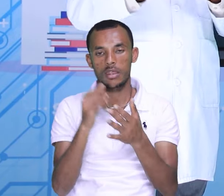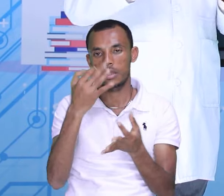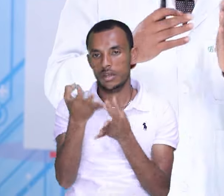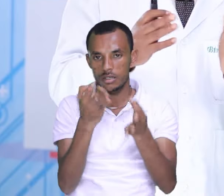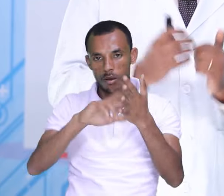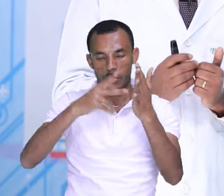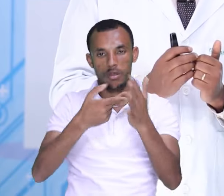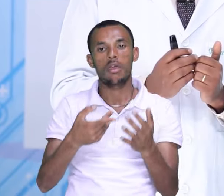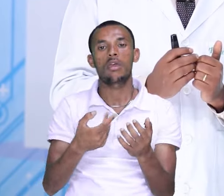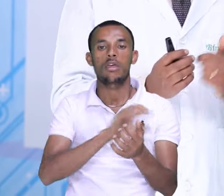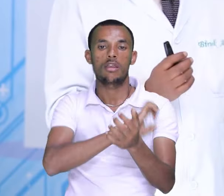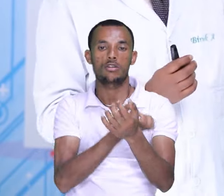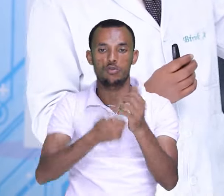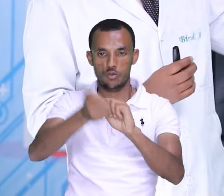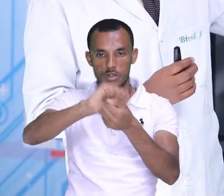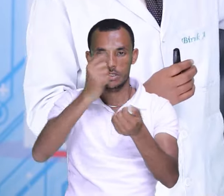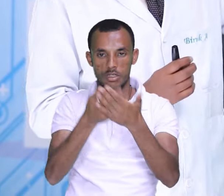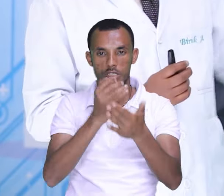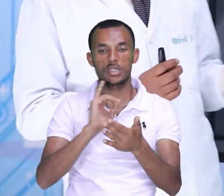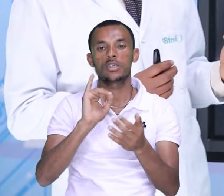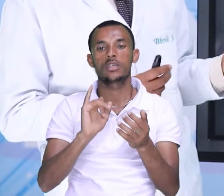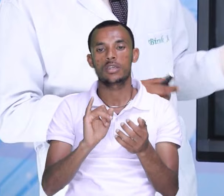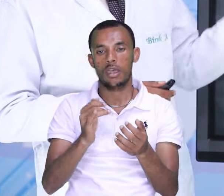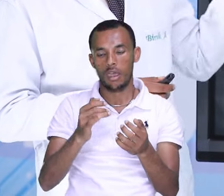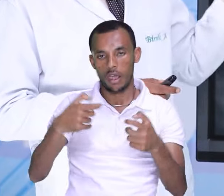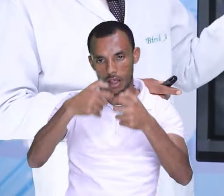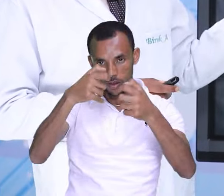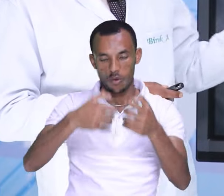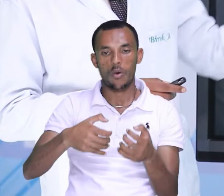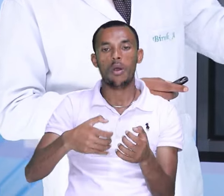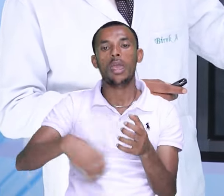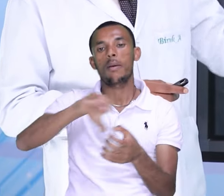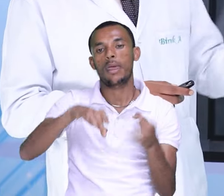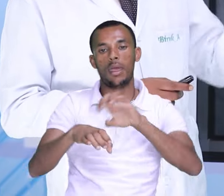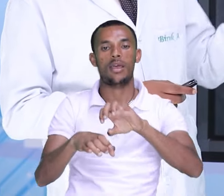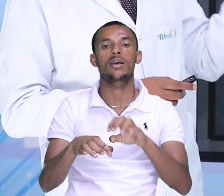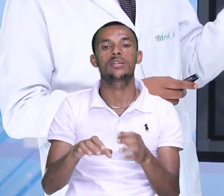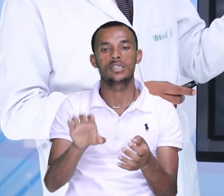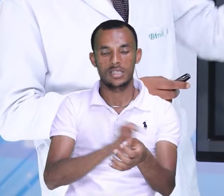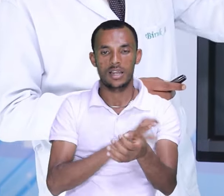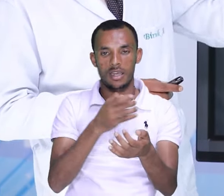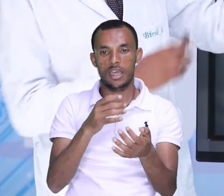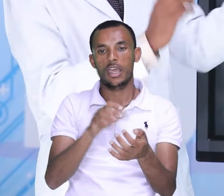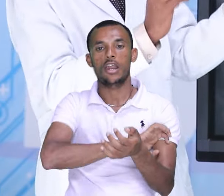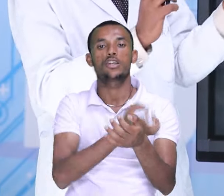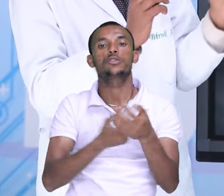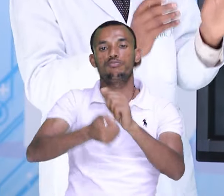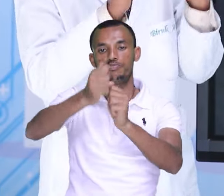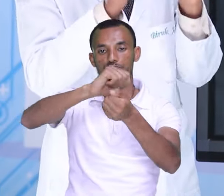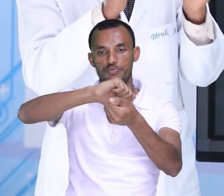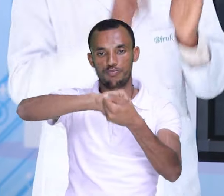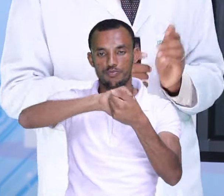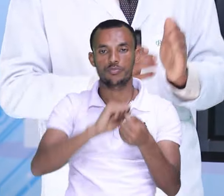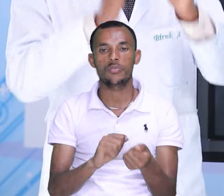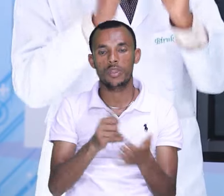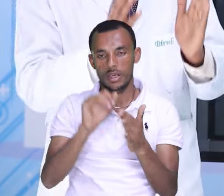about energy conversions. Therefore, this is electrochemical cell. It is an energy converter or energy conversion device. Electrochemical cell, it is